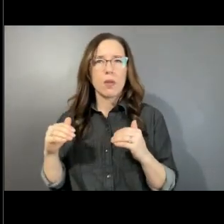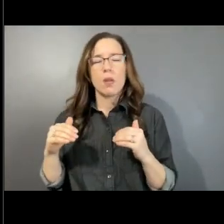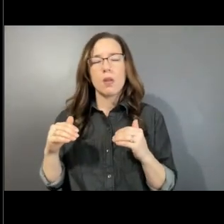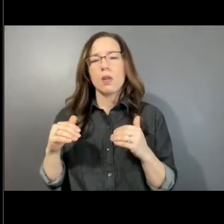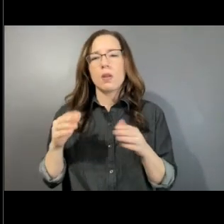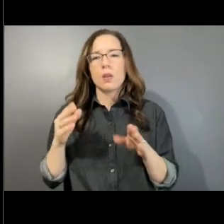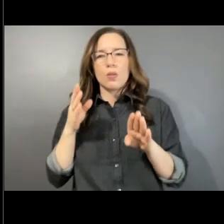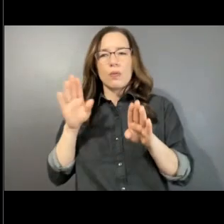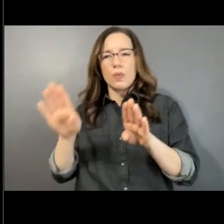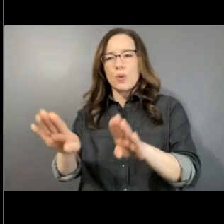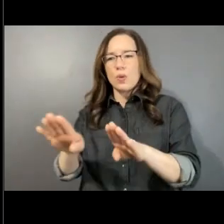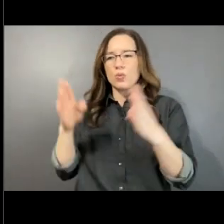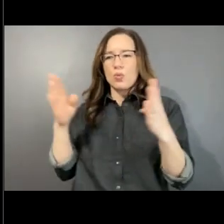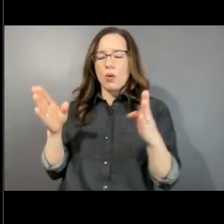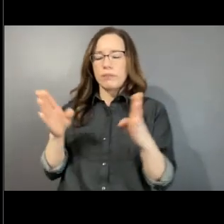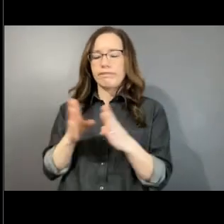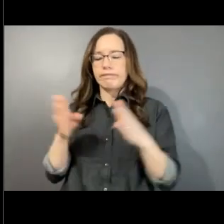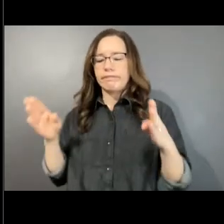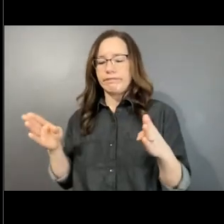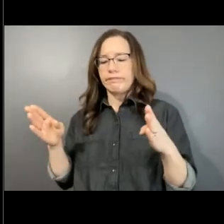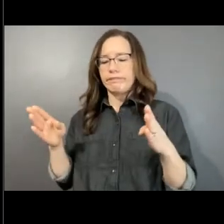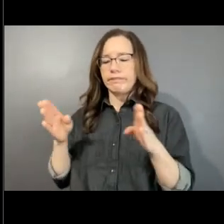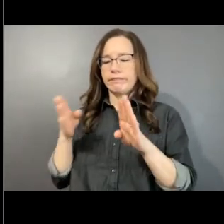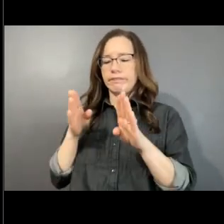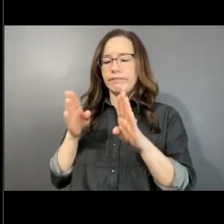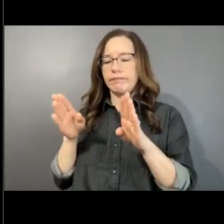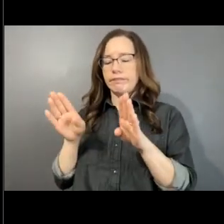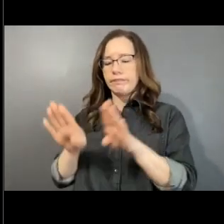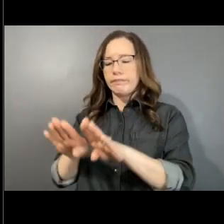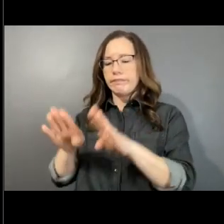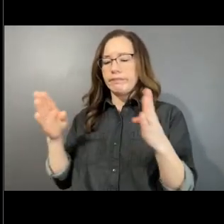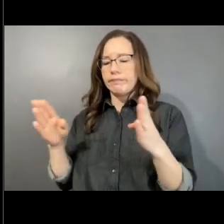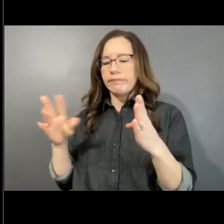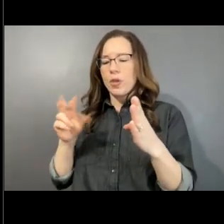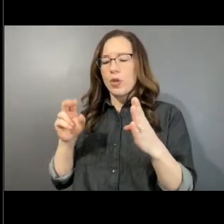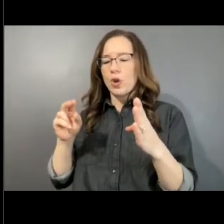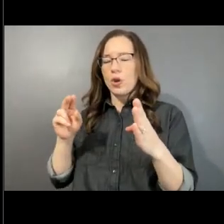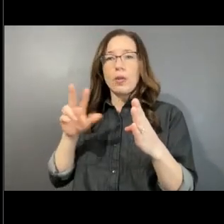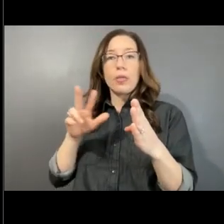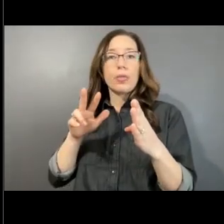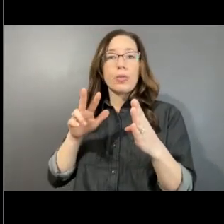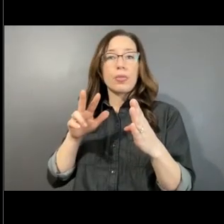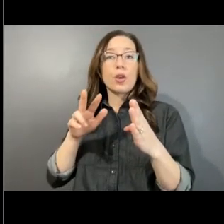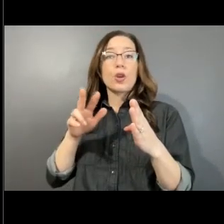must provide a 32-inch nominal clear opening.